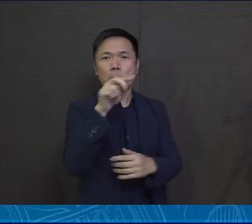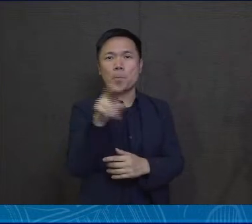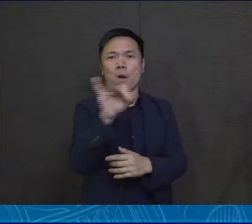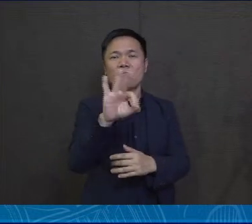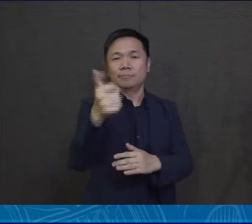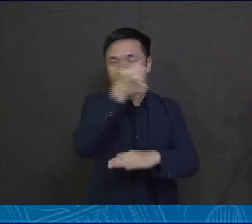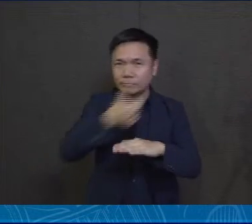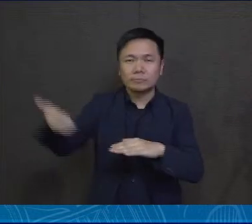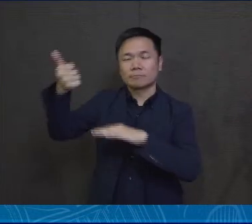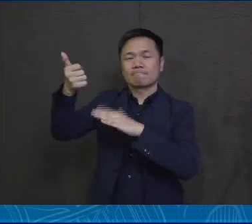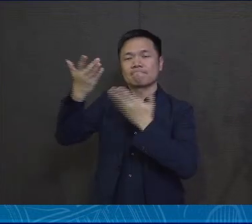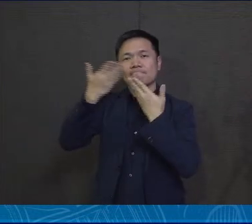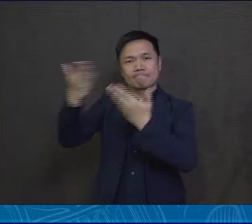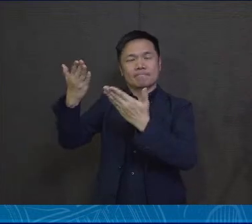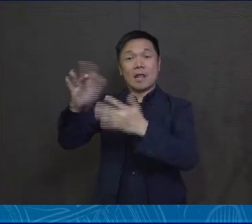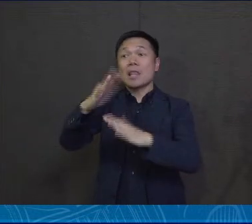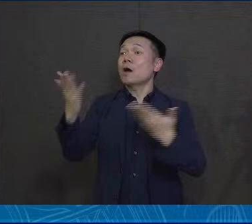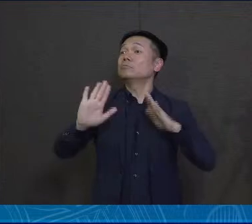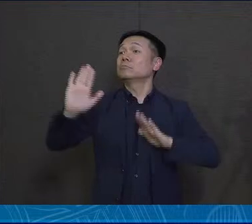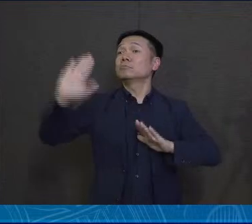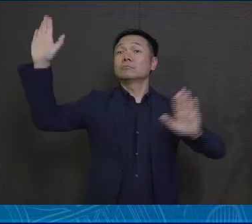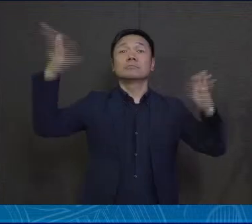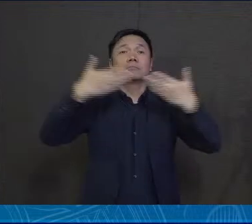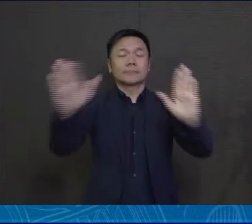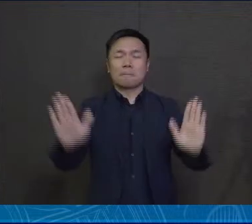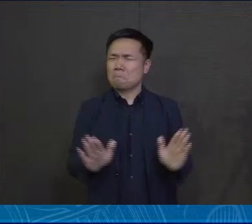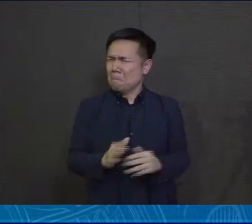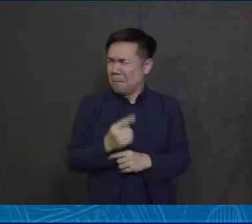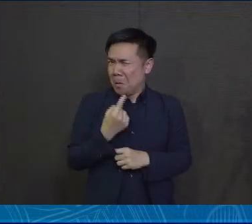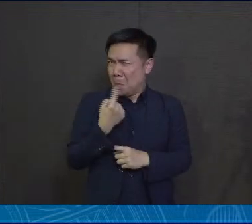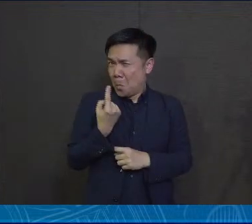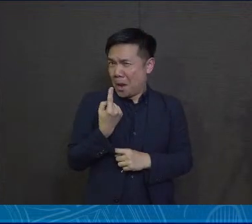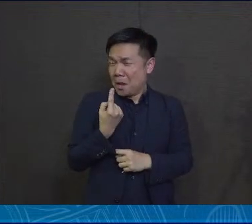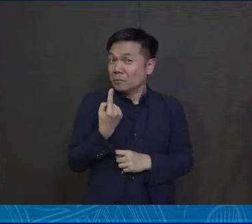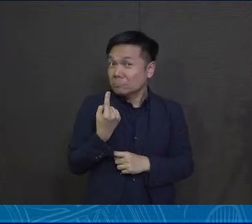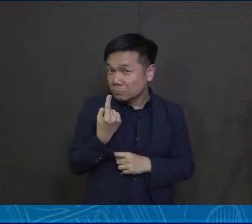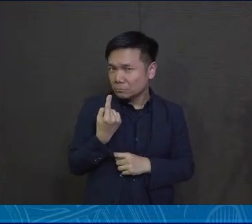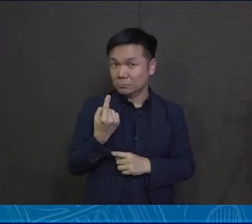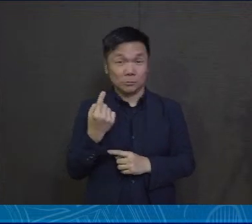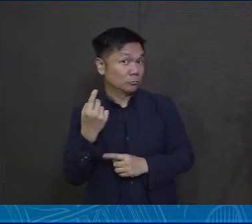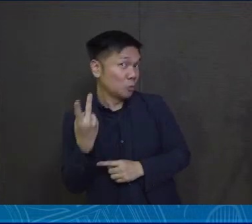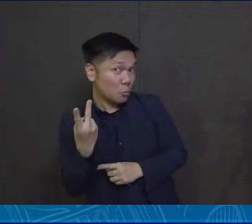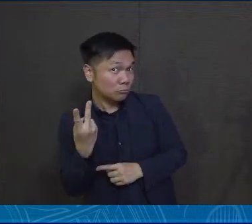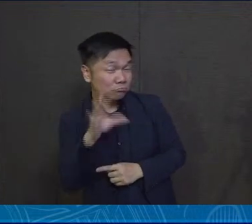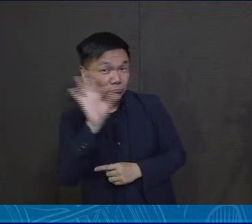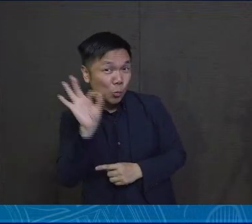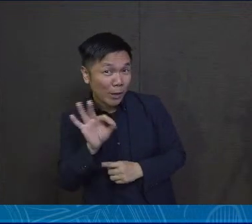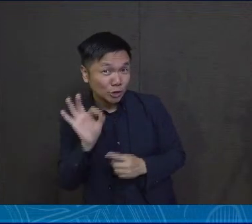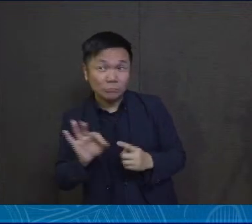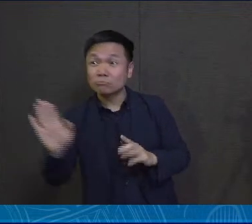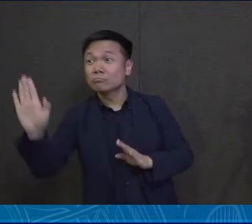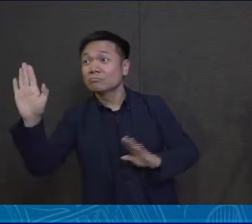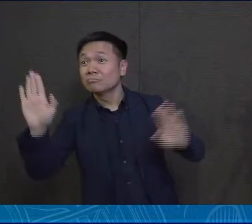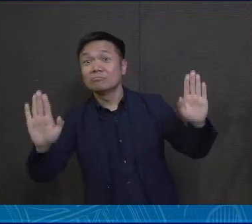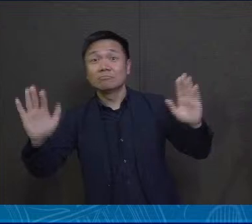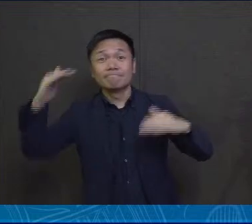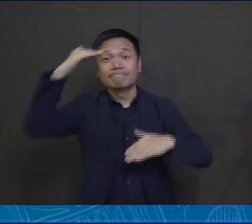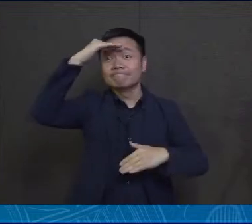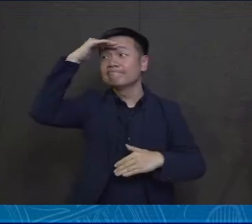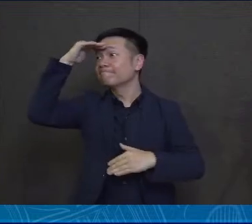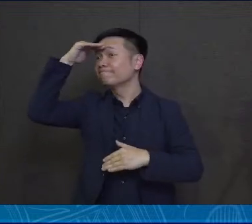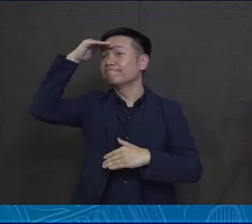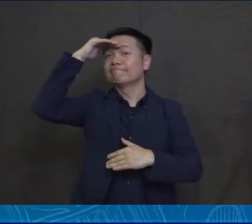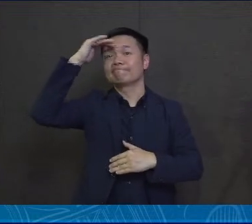and gentlemen, we have time for at least one or two questions from the floor. Please, we